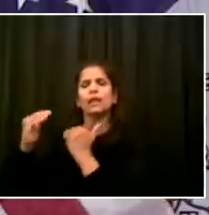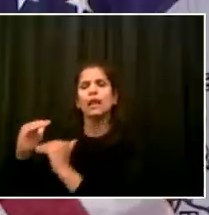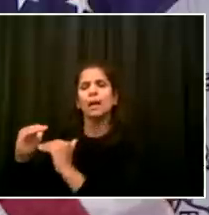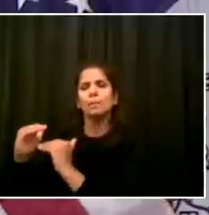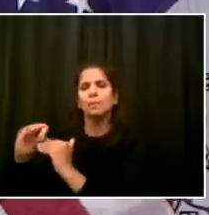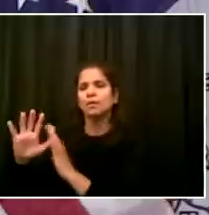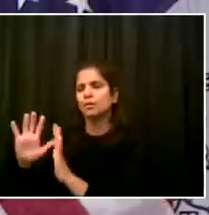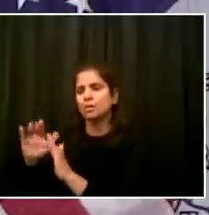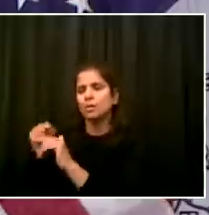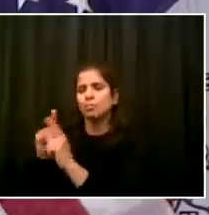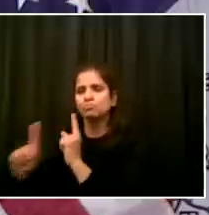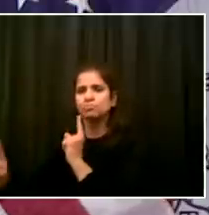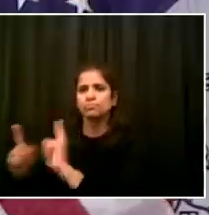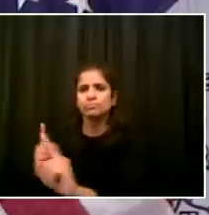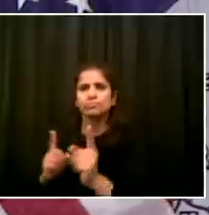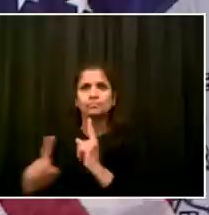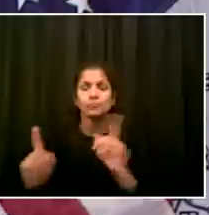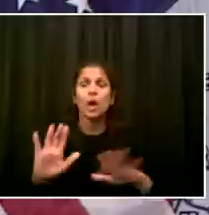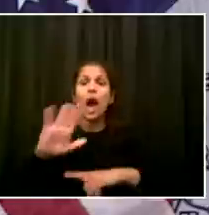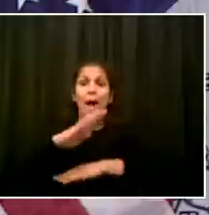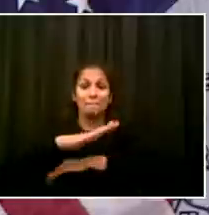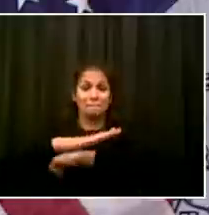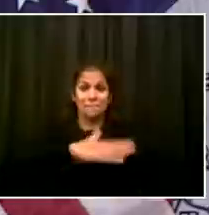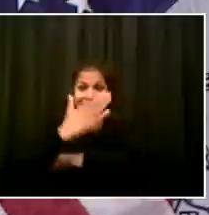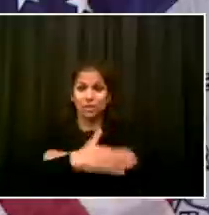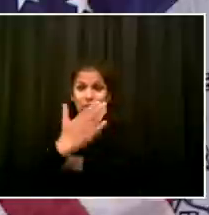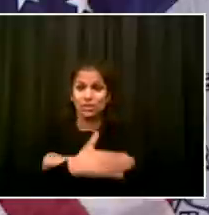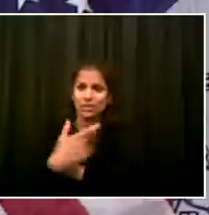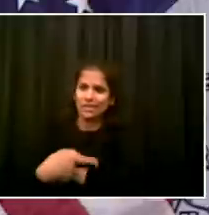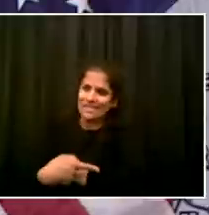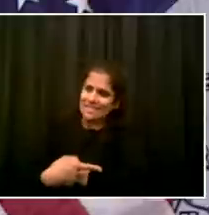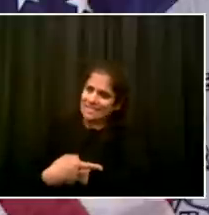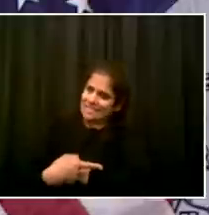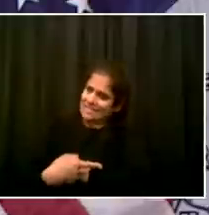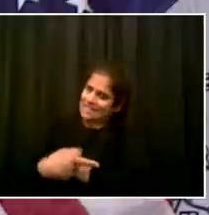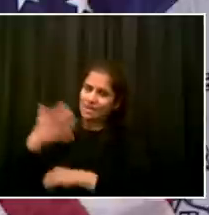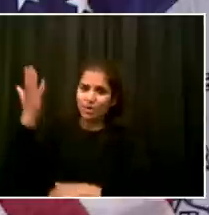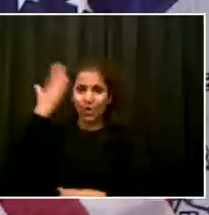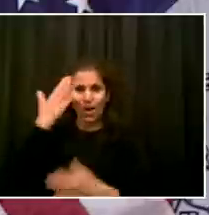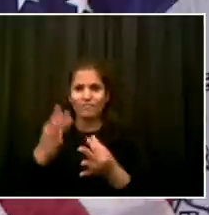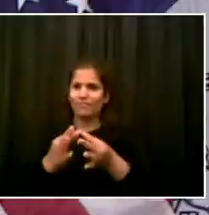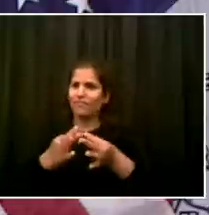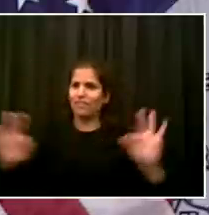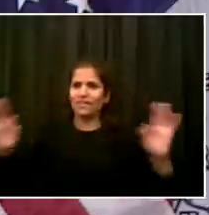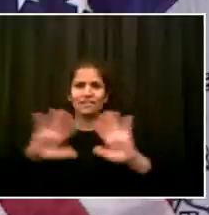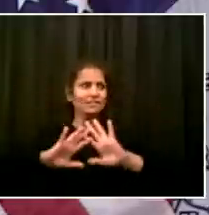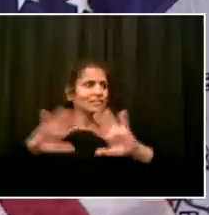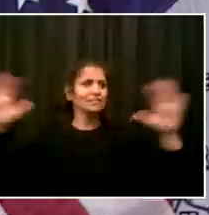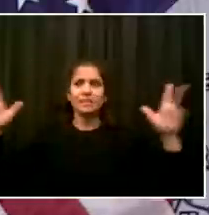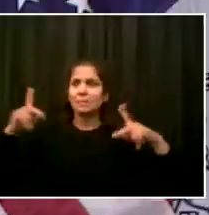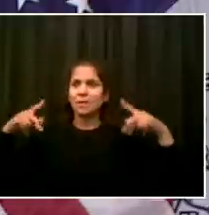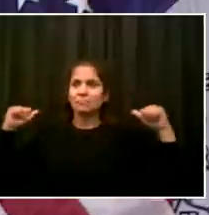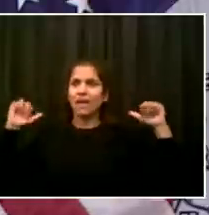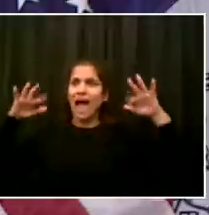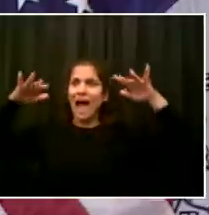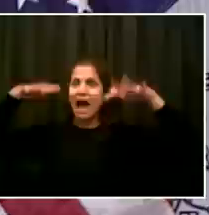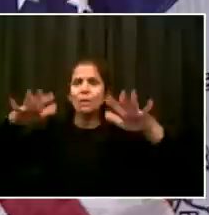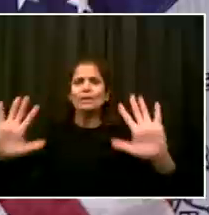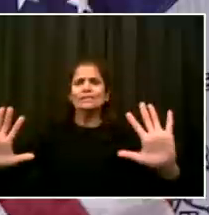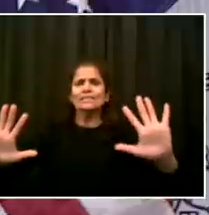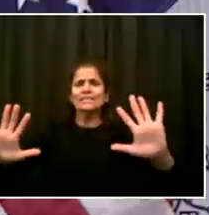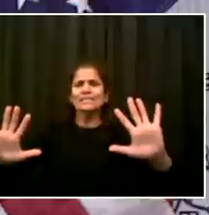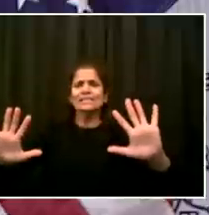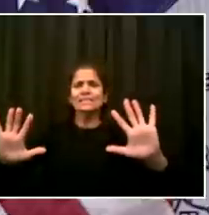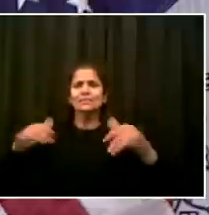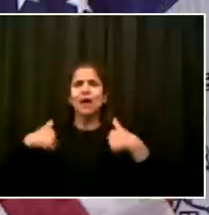people in close proximity. And they would like to have all the things they normally can have there, the concessions and play, you know, volleyball